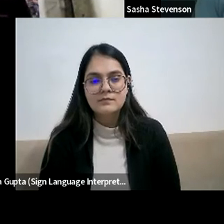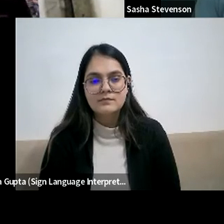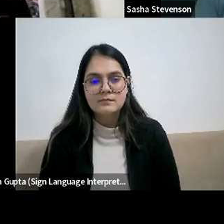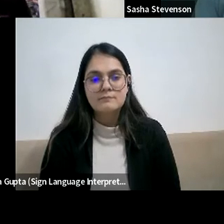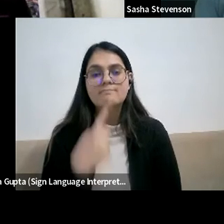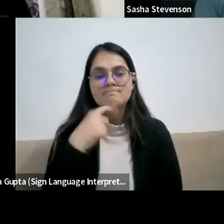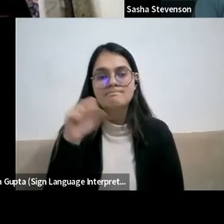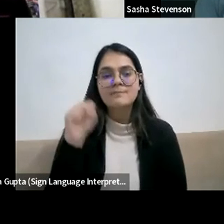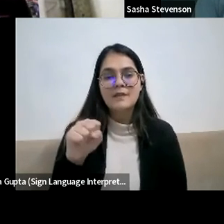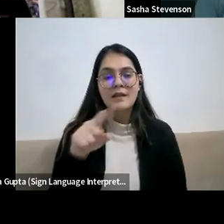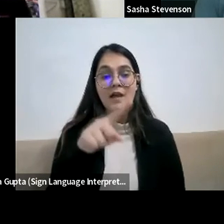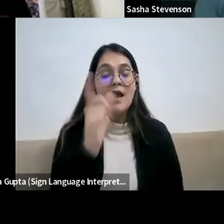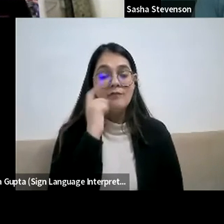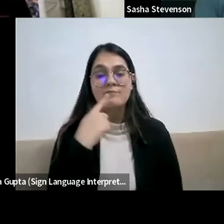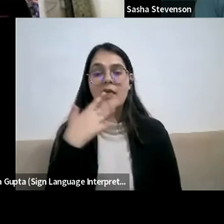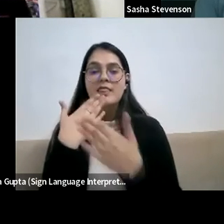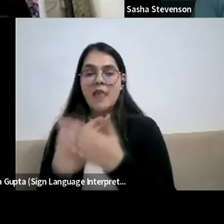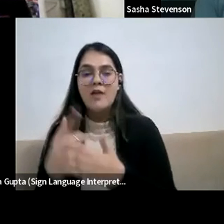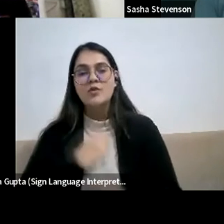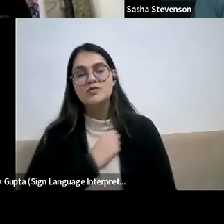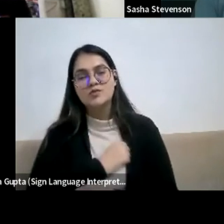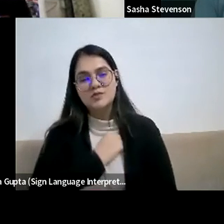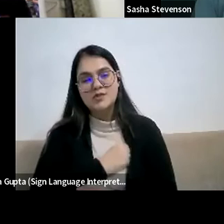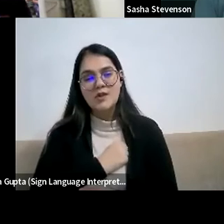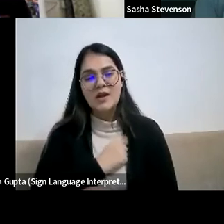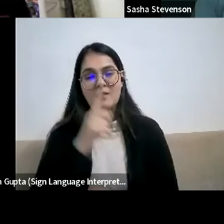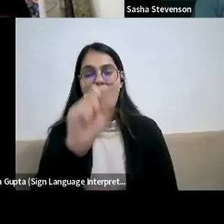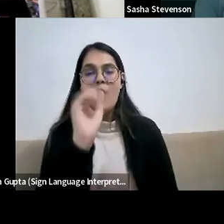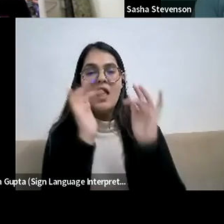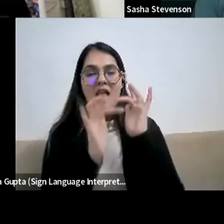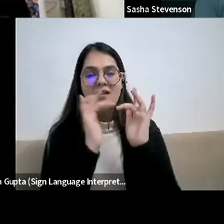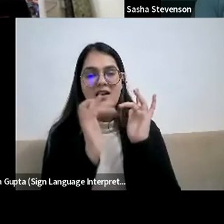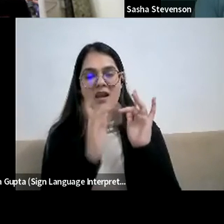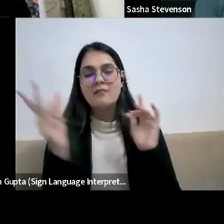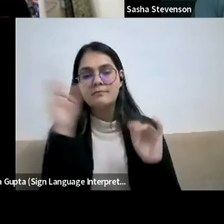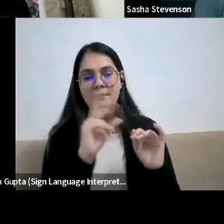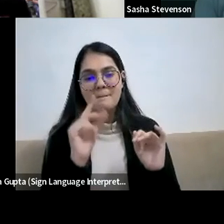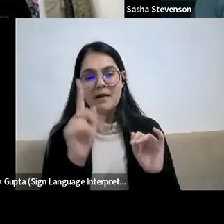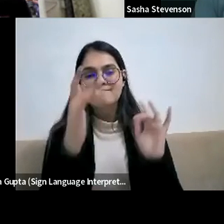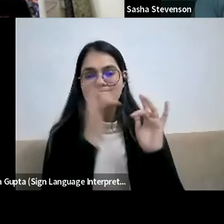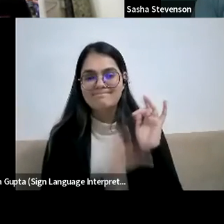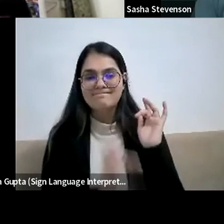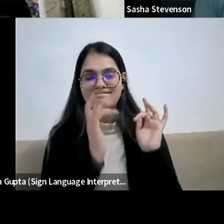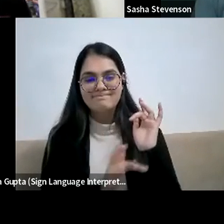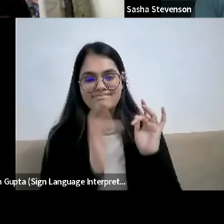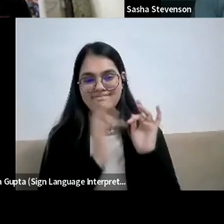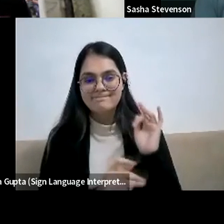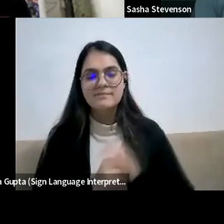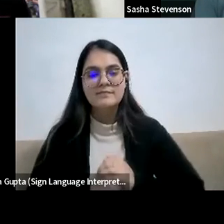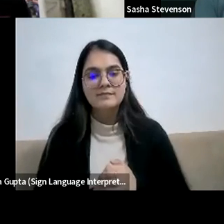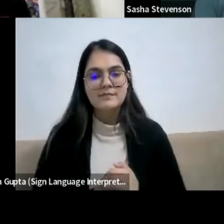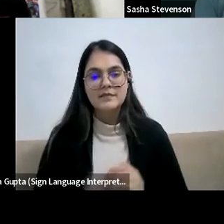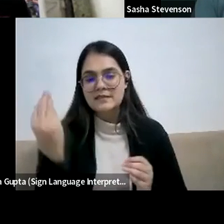Yes, thanks very much. And I apologize for my poor internet connectivity, because of which I got disconnected